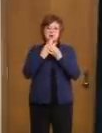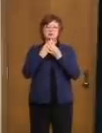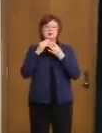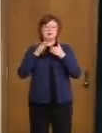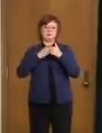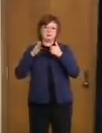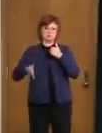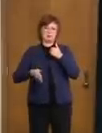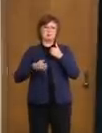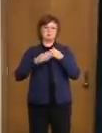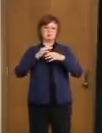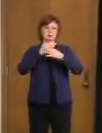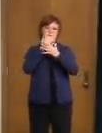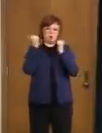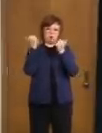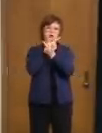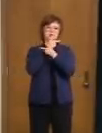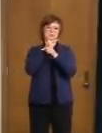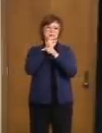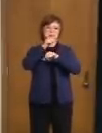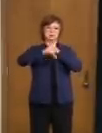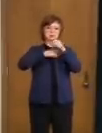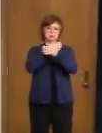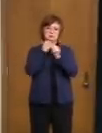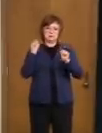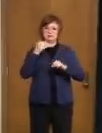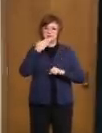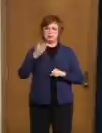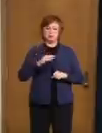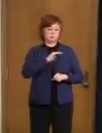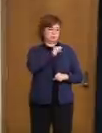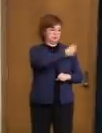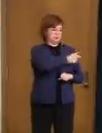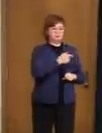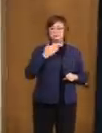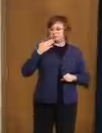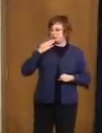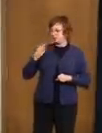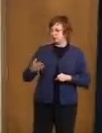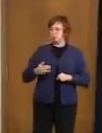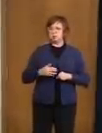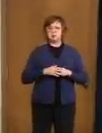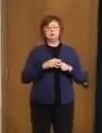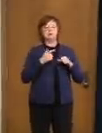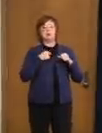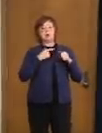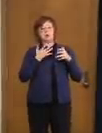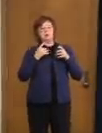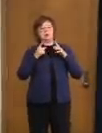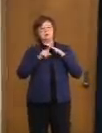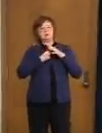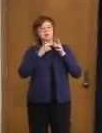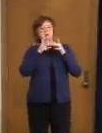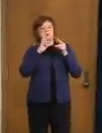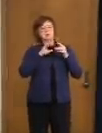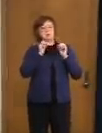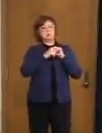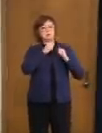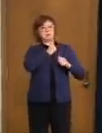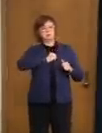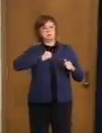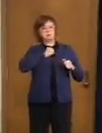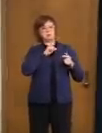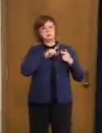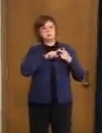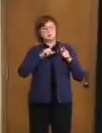Shahab. Thank you, Premier. So I'll maybe start by also expressing my condolences. We have had since